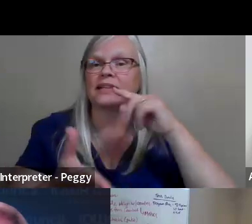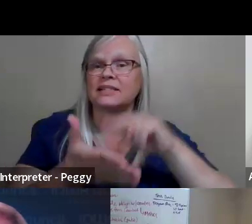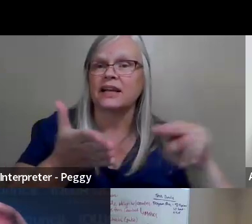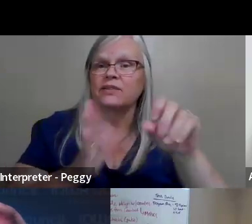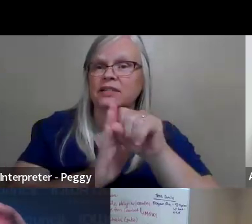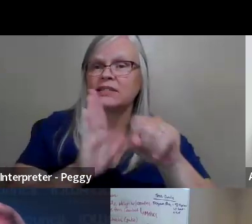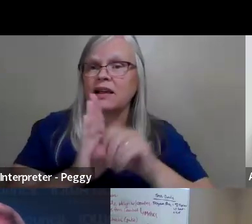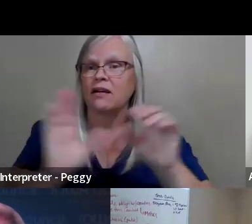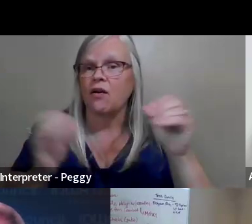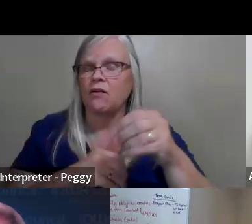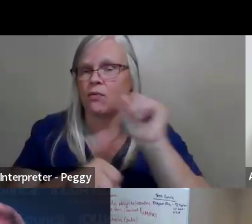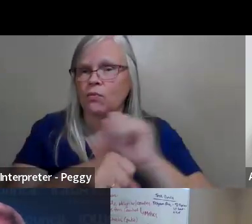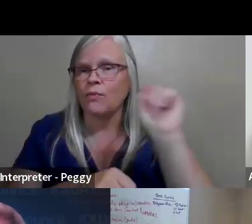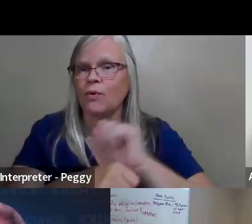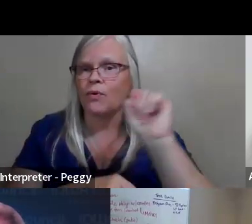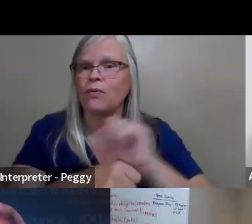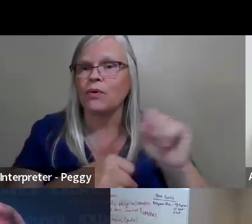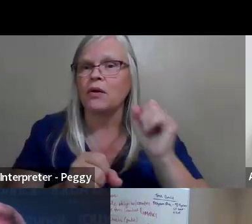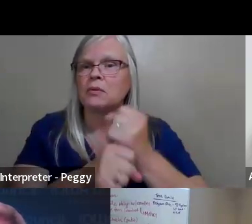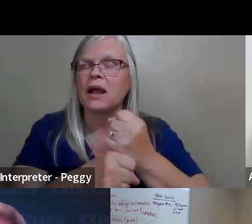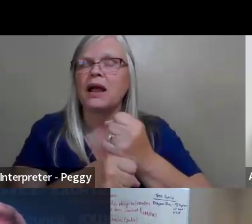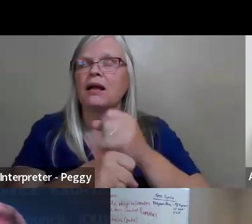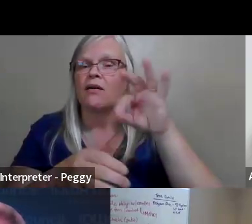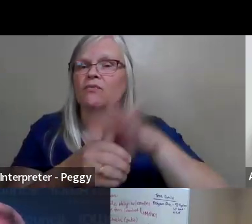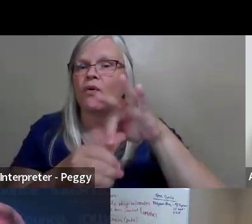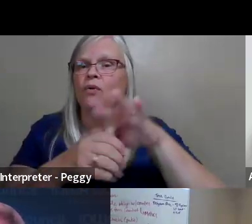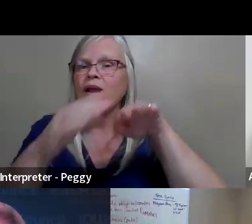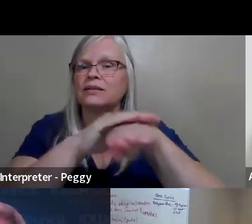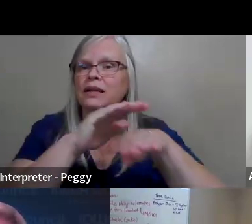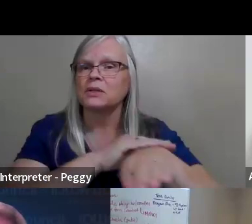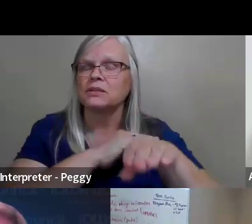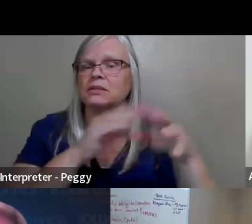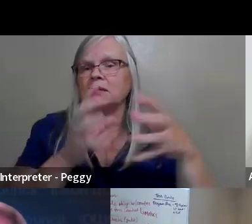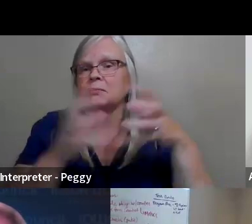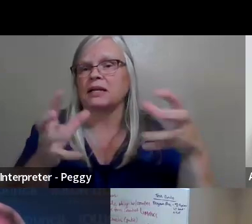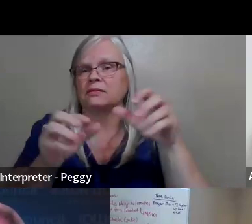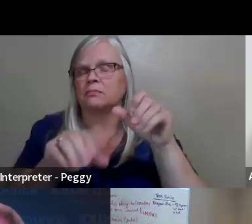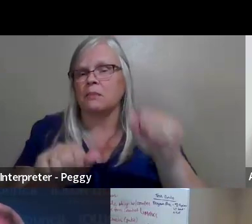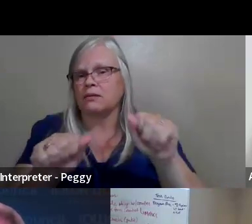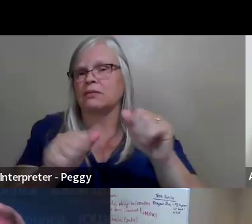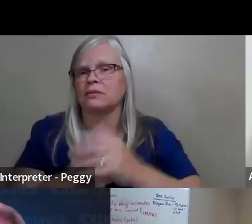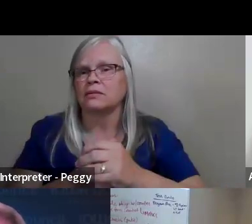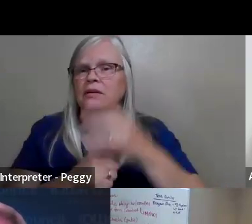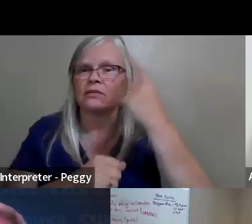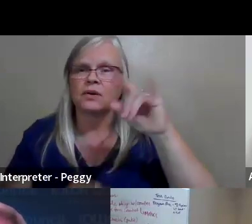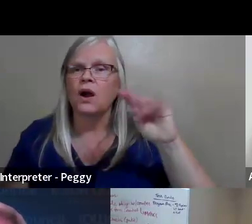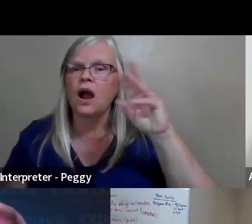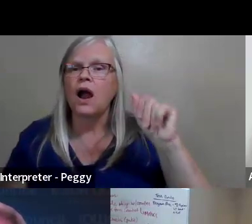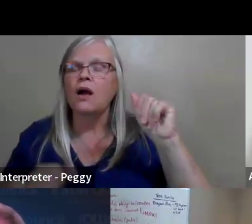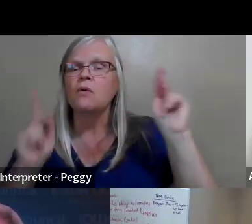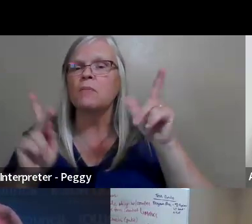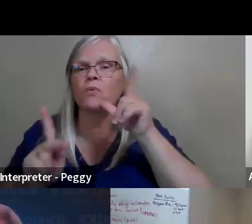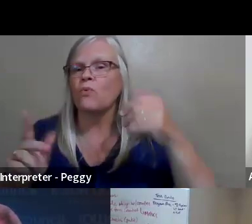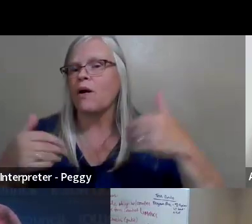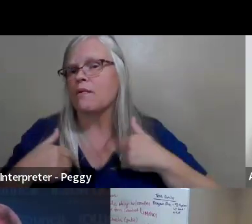are working to make voting accessible as possible for Iowans with